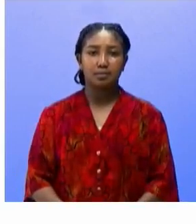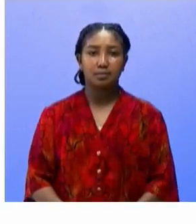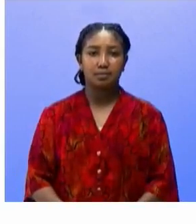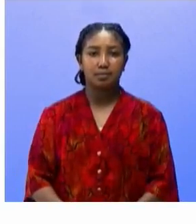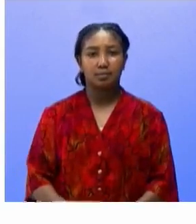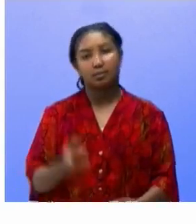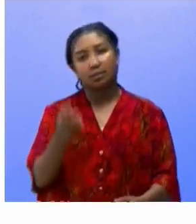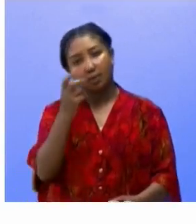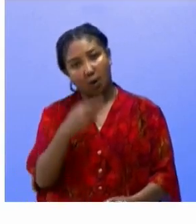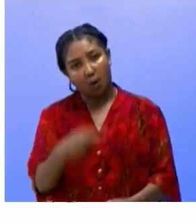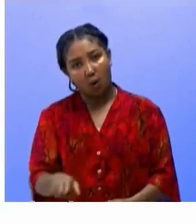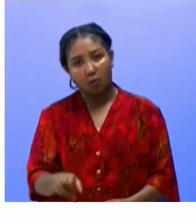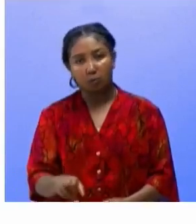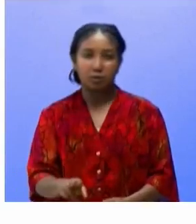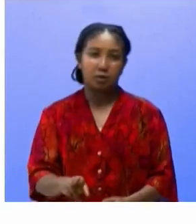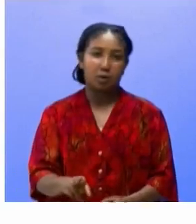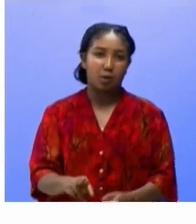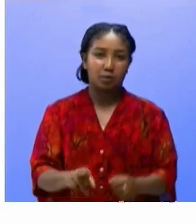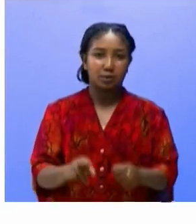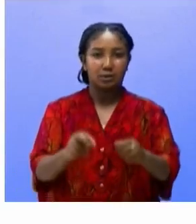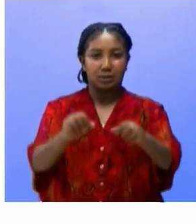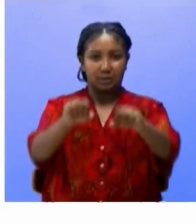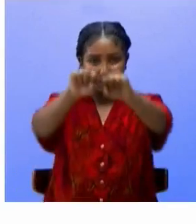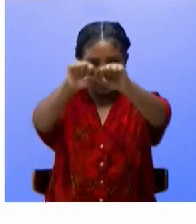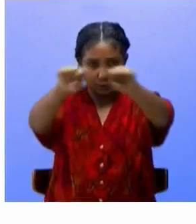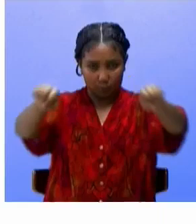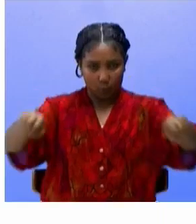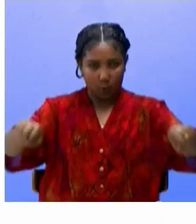Yes? Or square.